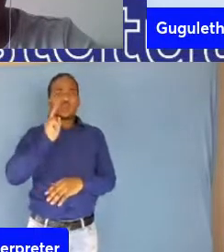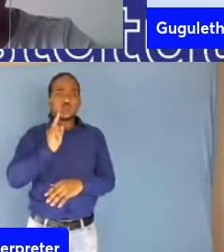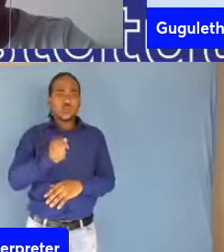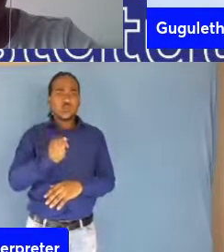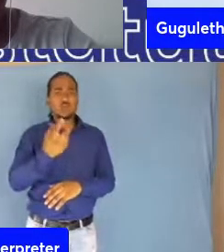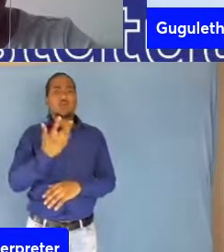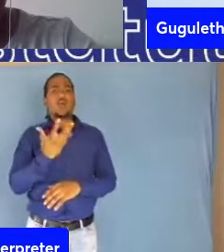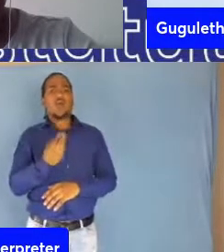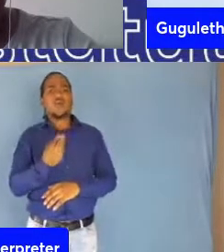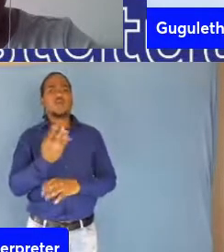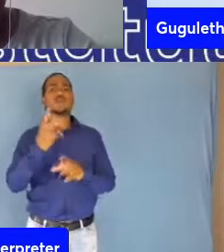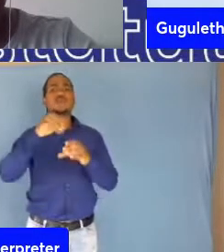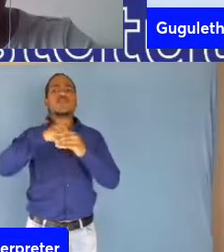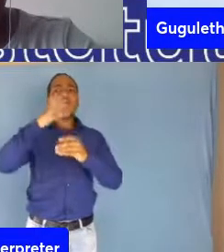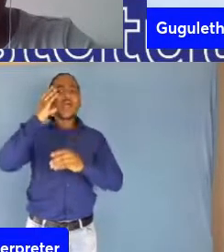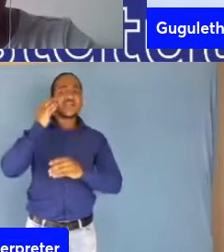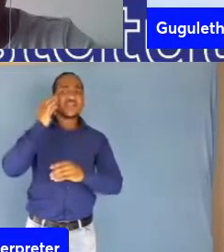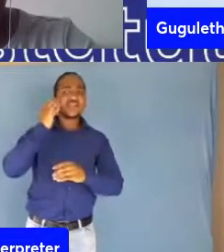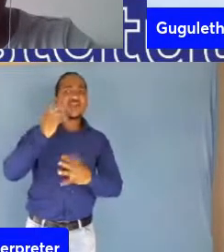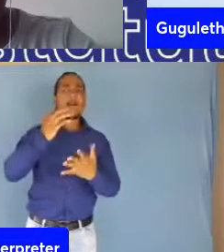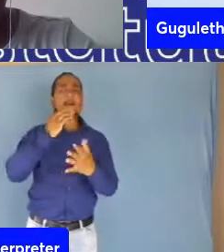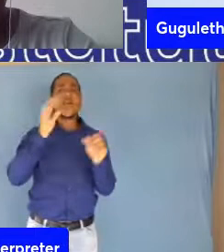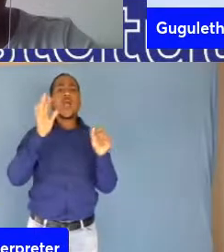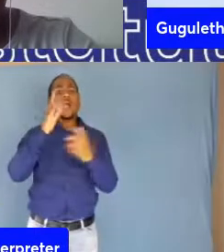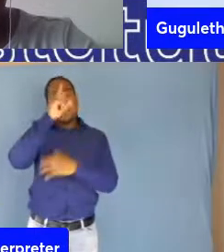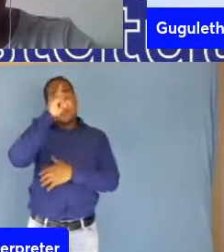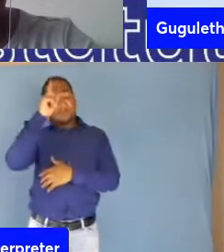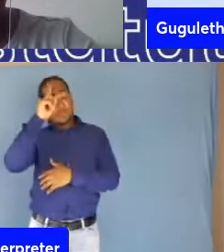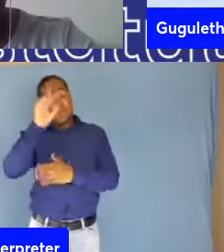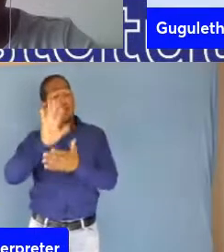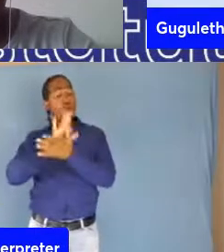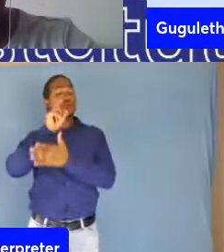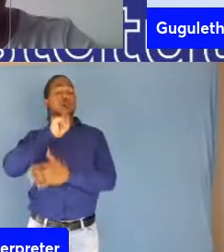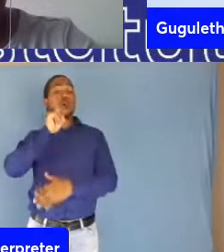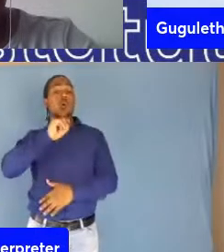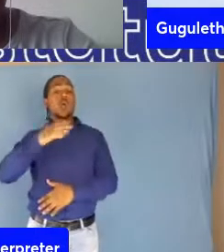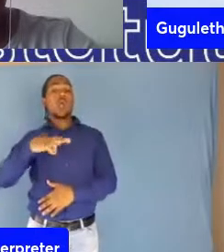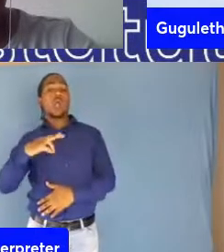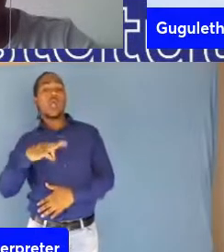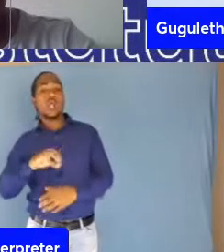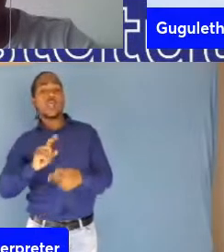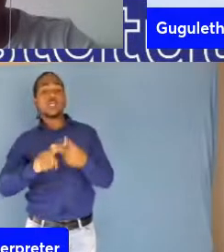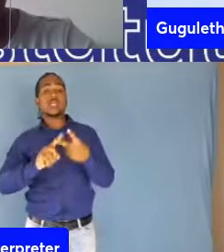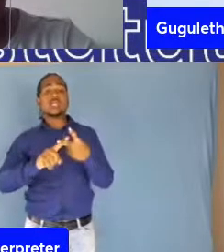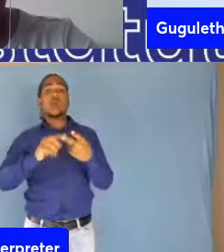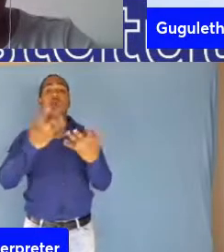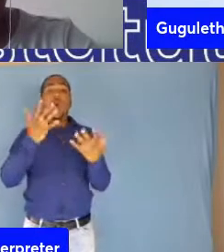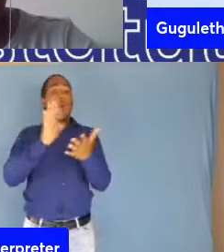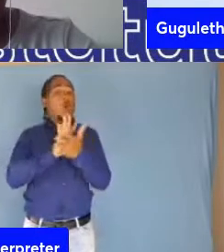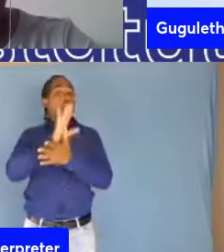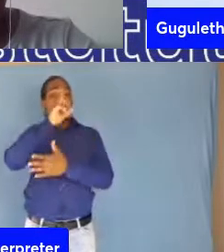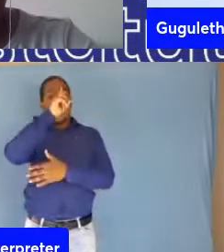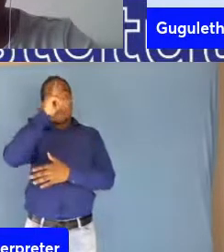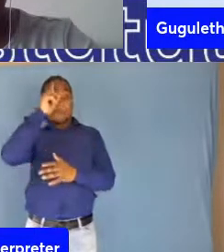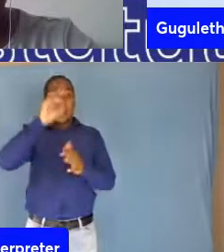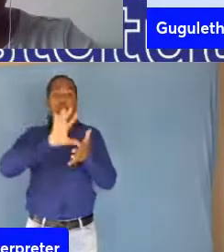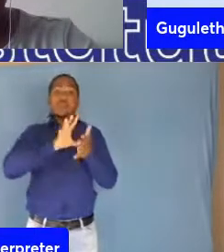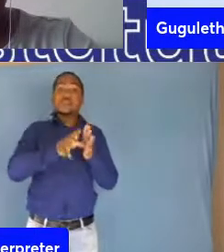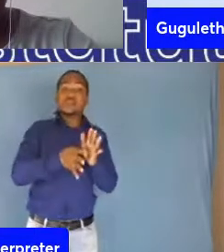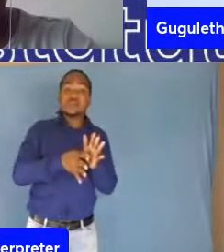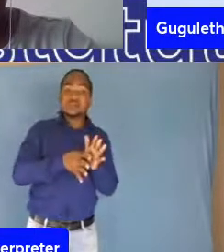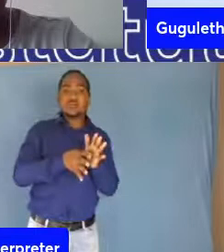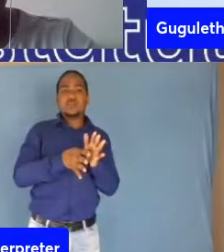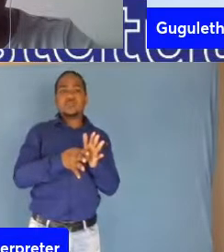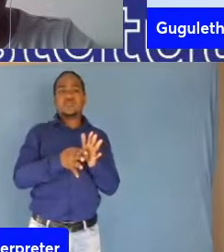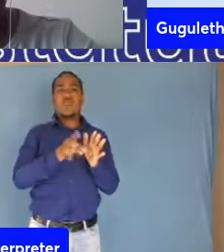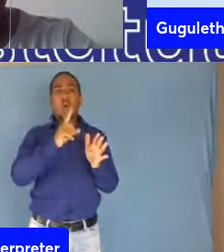It's either a black 14-year-old girl or a black disabled 14-year-old girl, because then solutions are better put